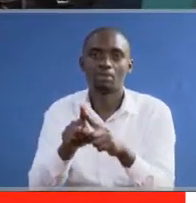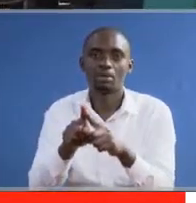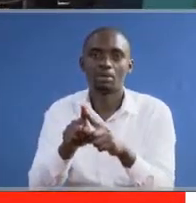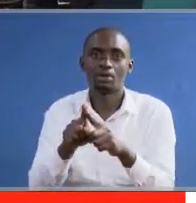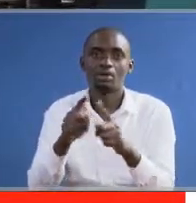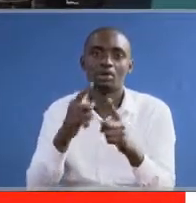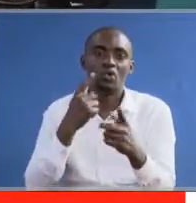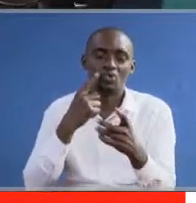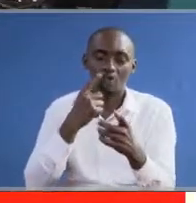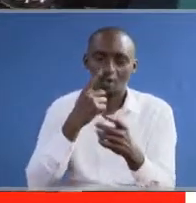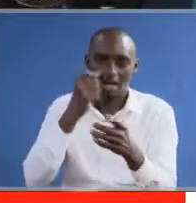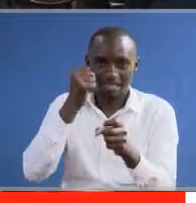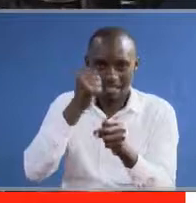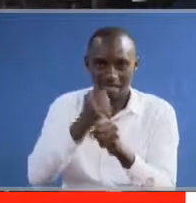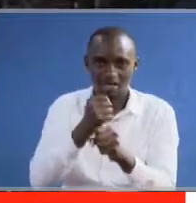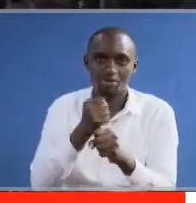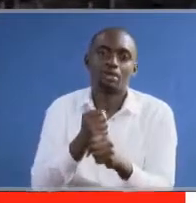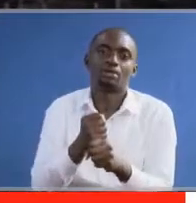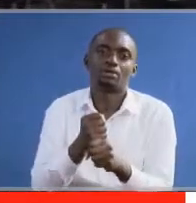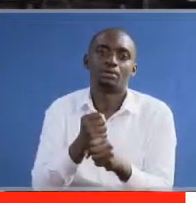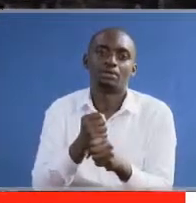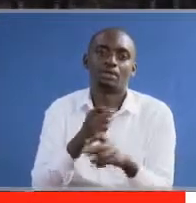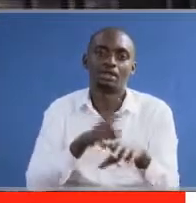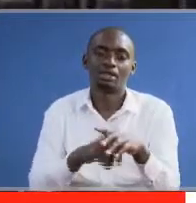students respectively.